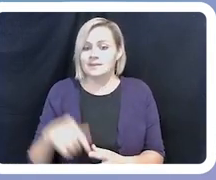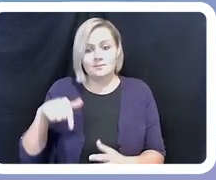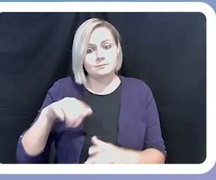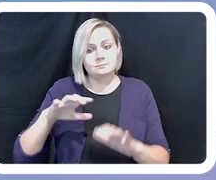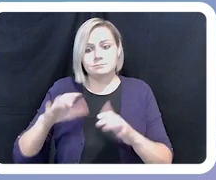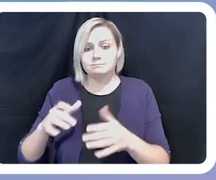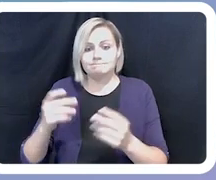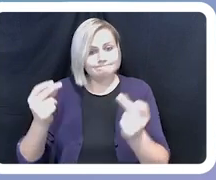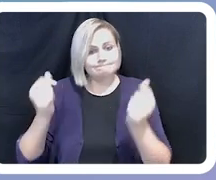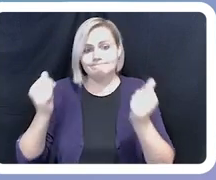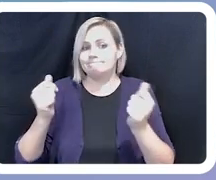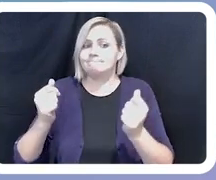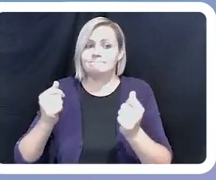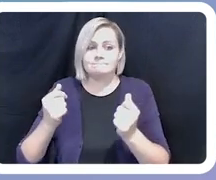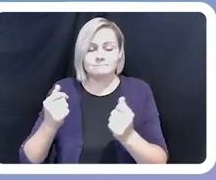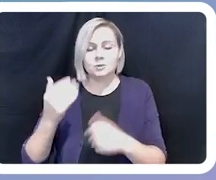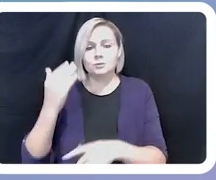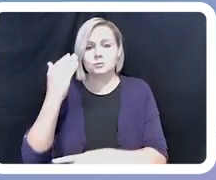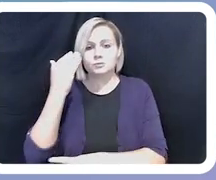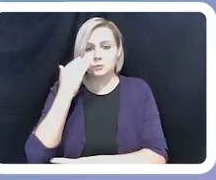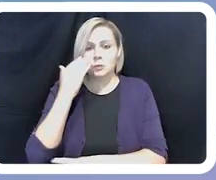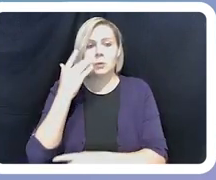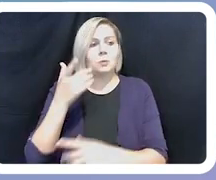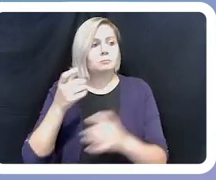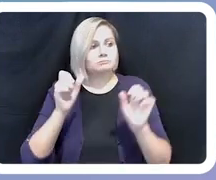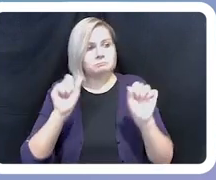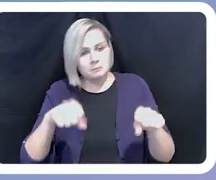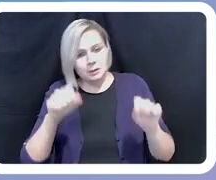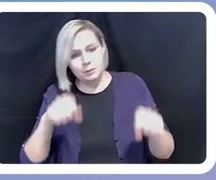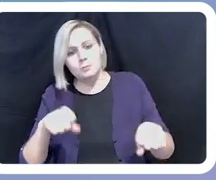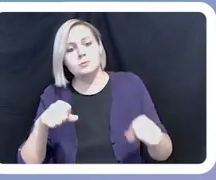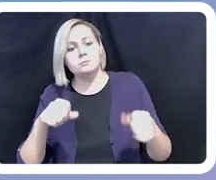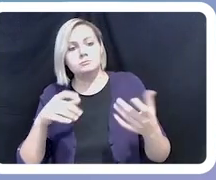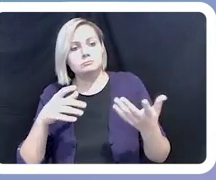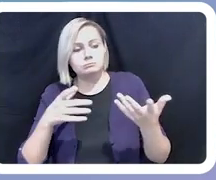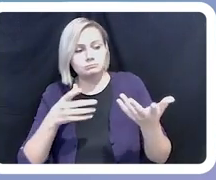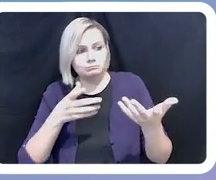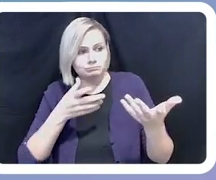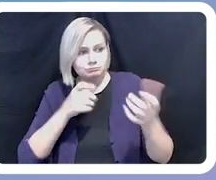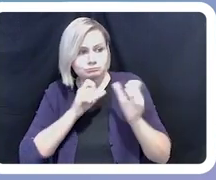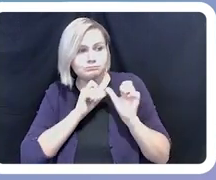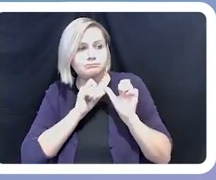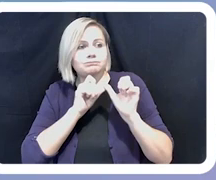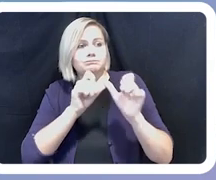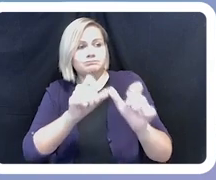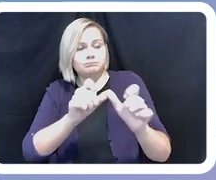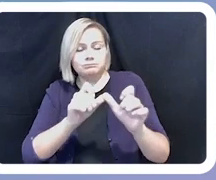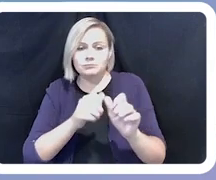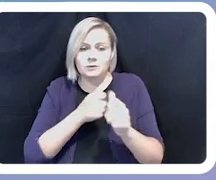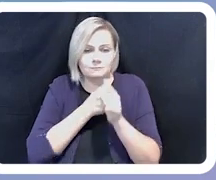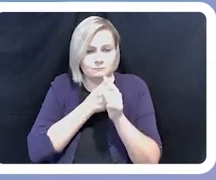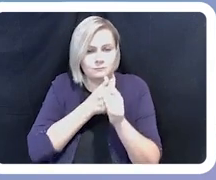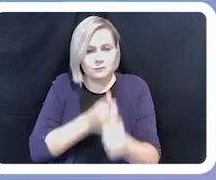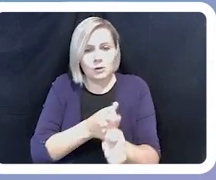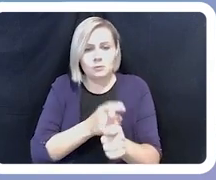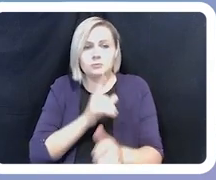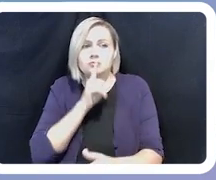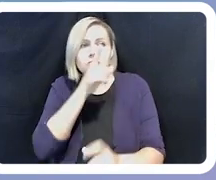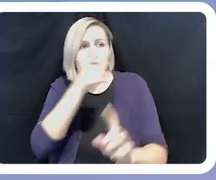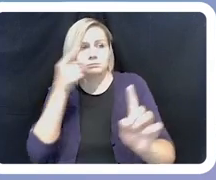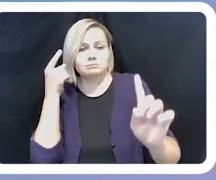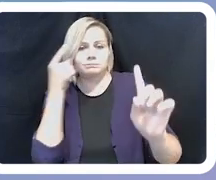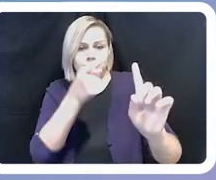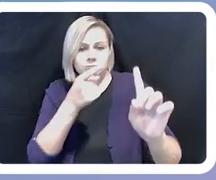missing a beat, this chapter was able to continue to uphold the